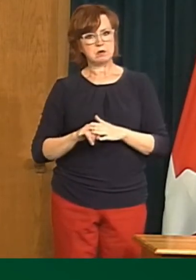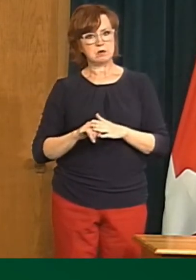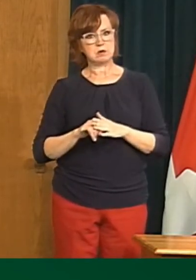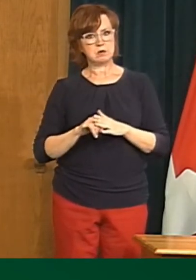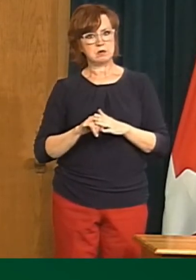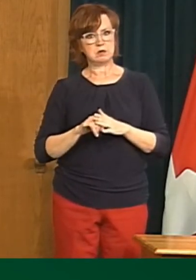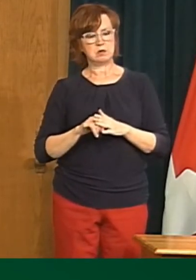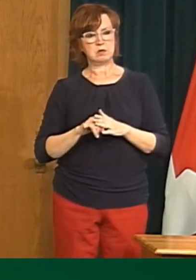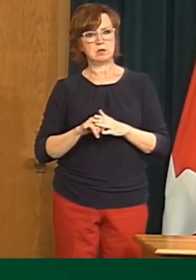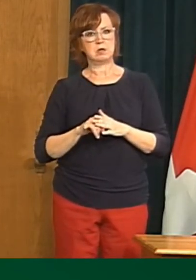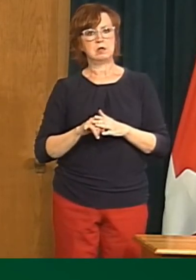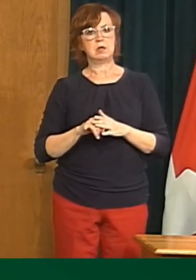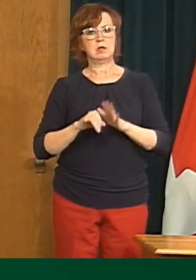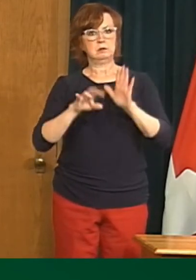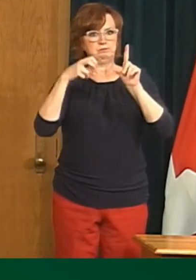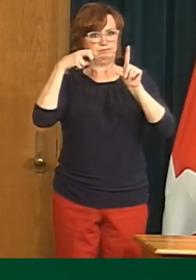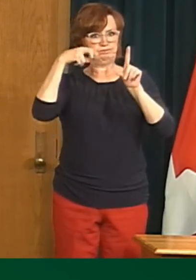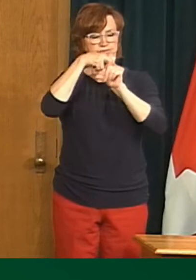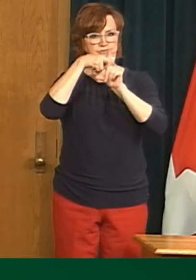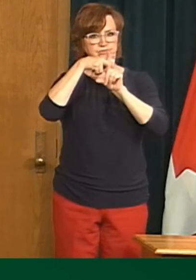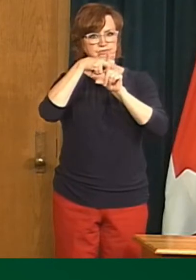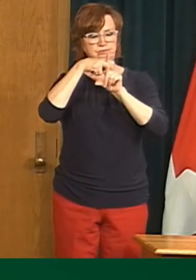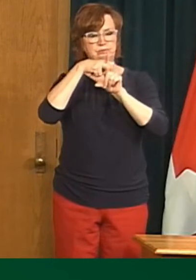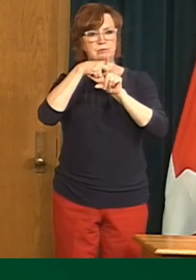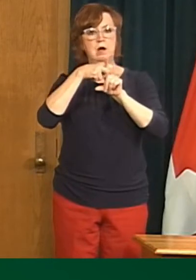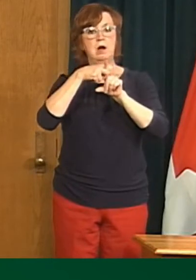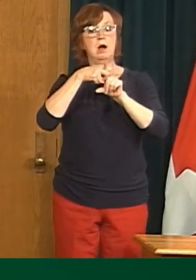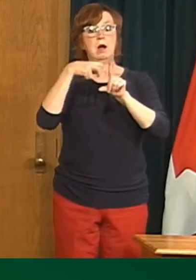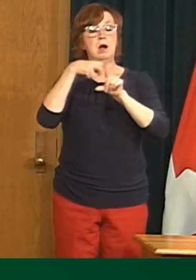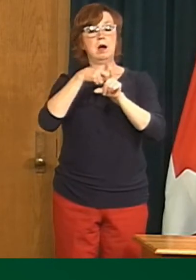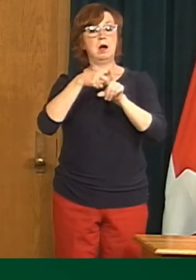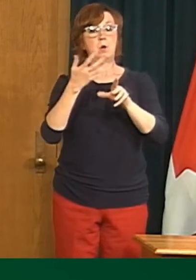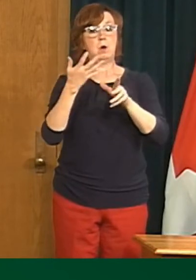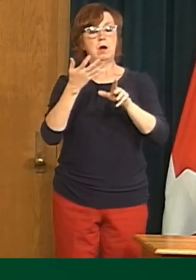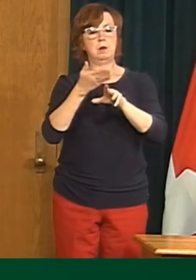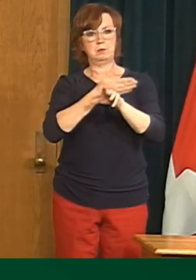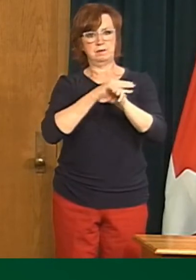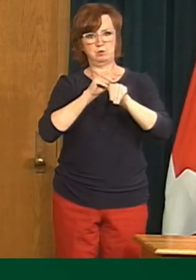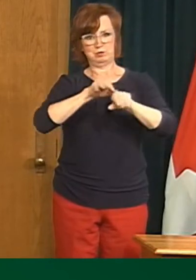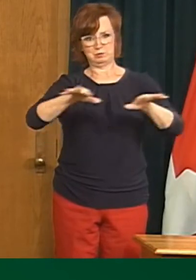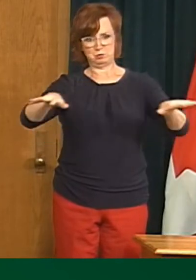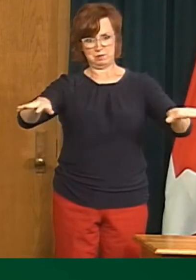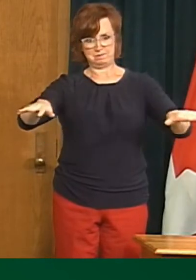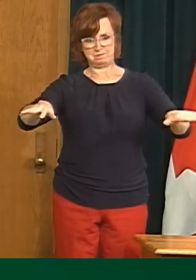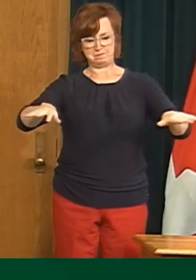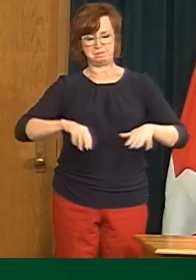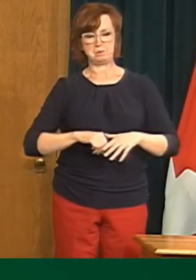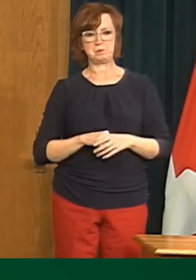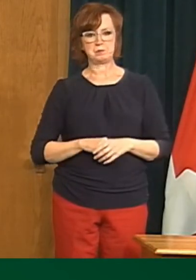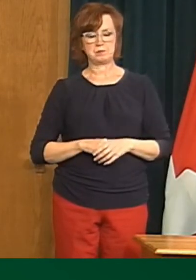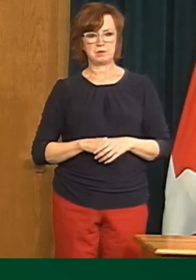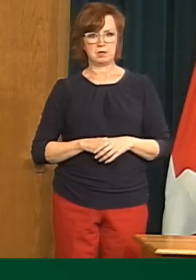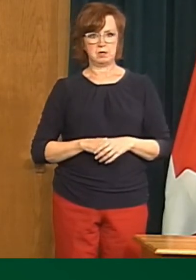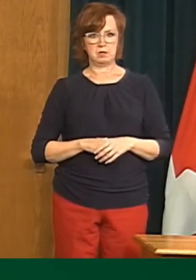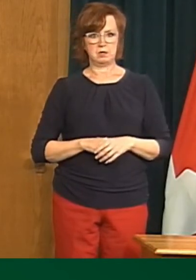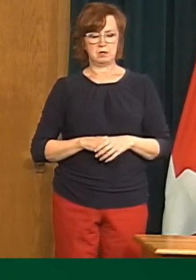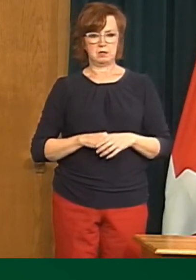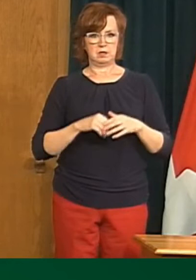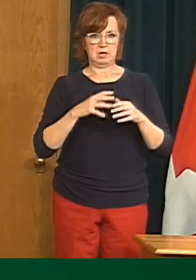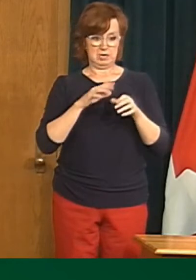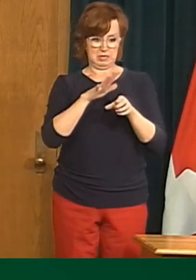national pandemic, and isolate them to a specific facility or a community. And if we continue to be able to do that, and we